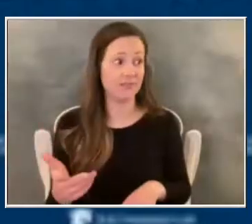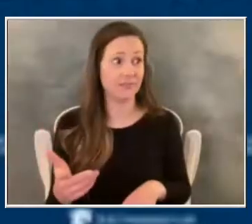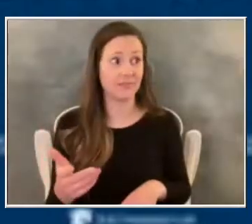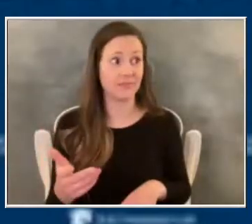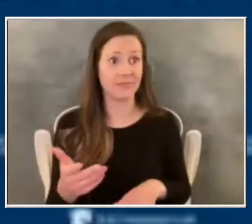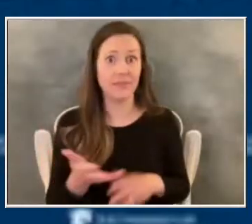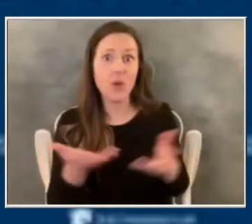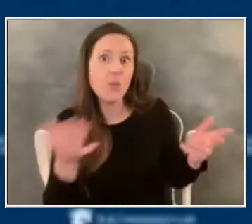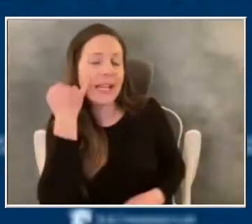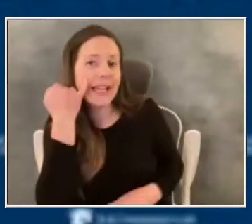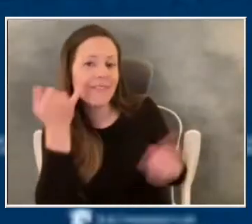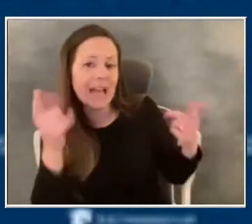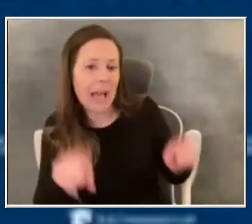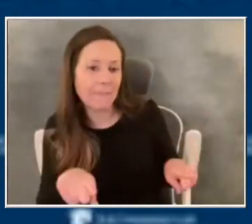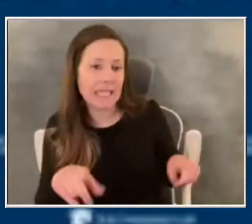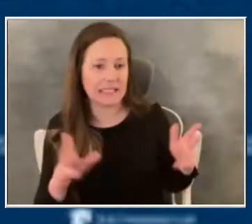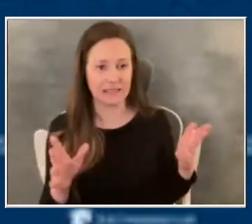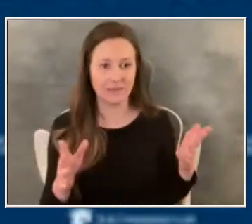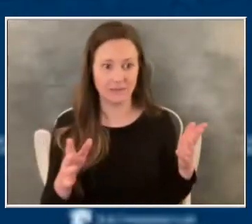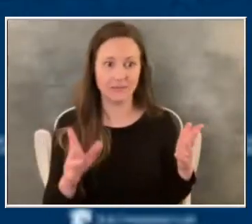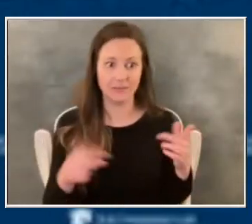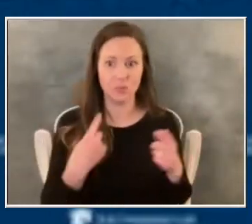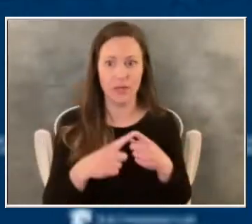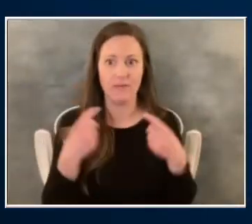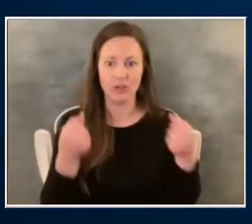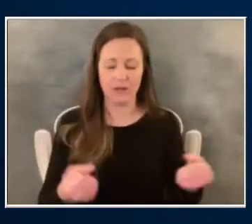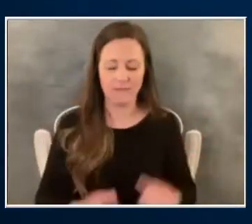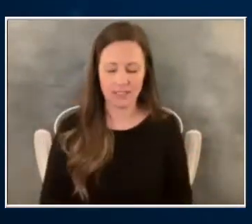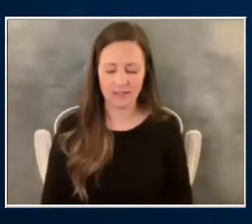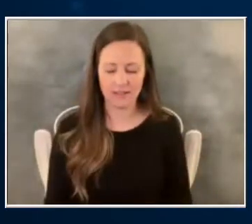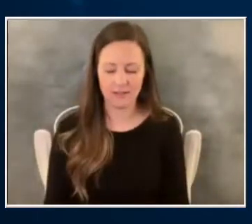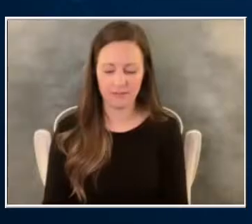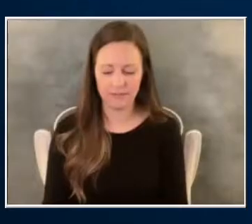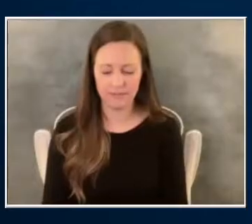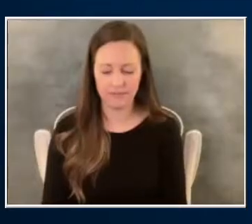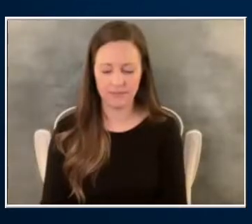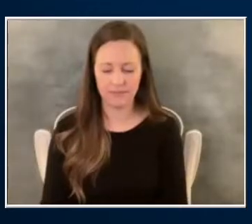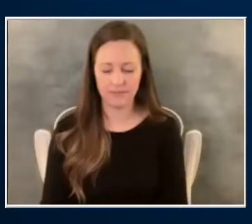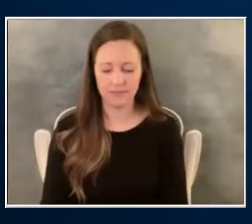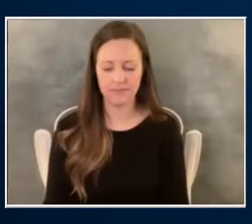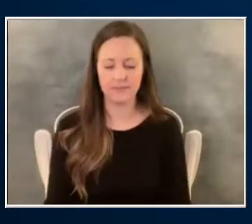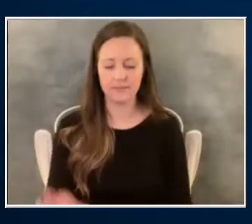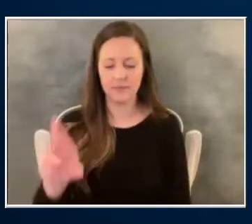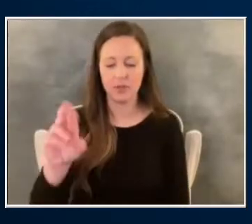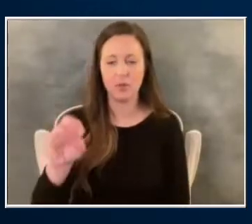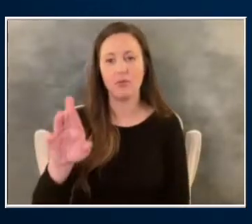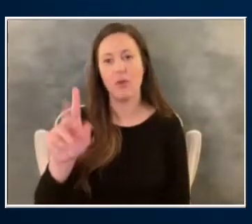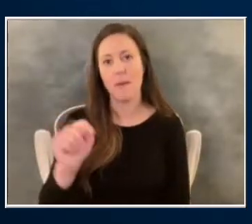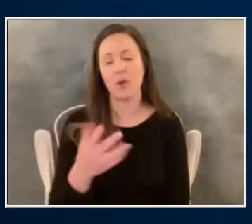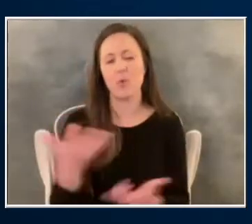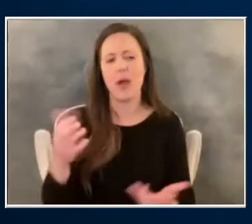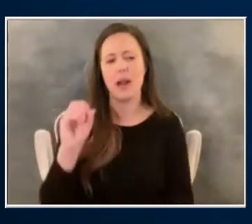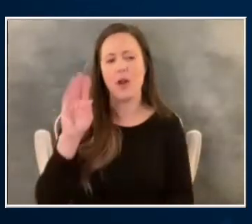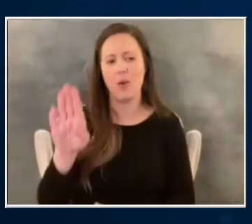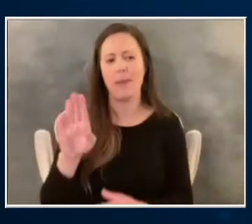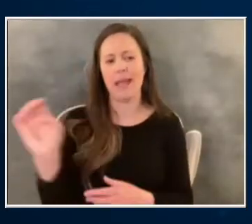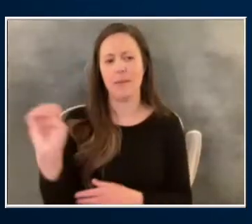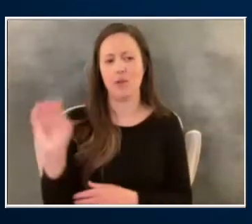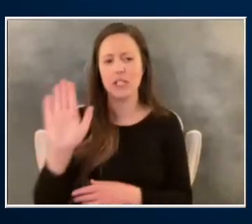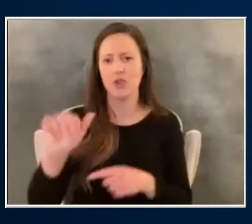if, occurs alongside the road. Robert, what obstetric emergencies did your training